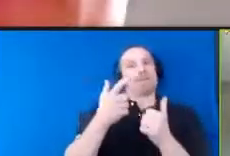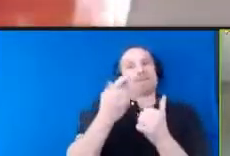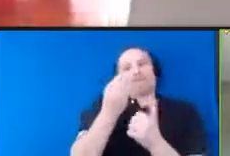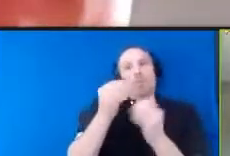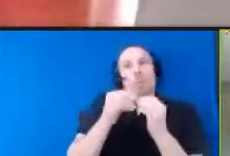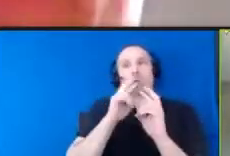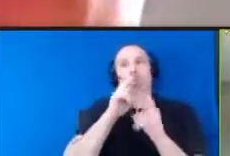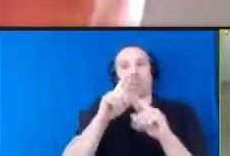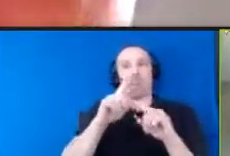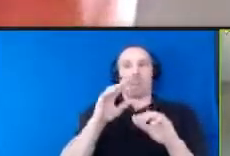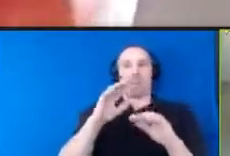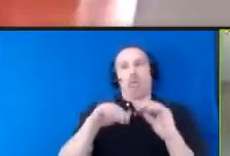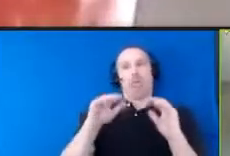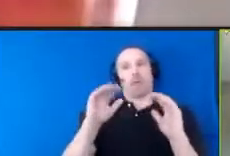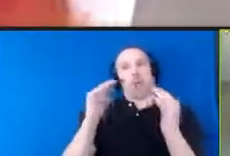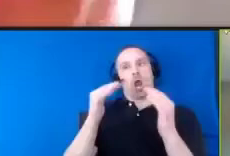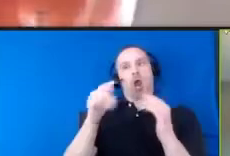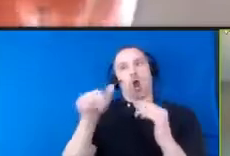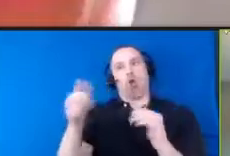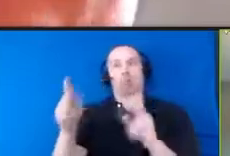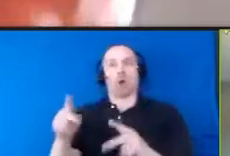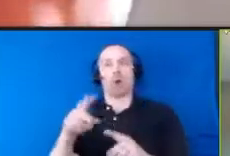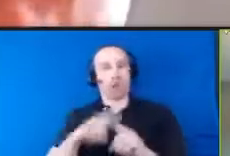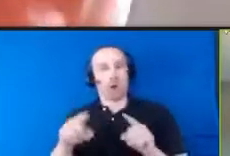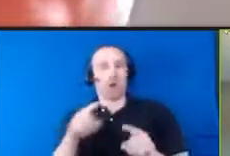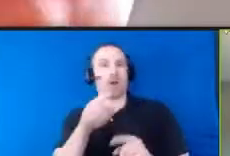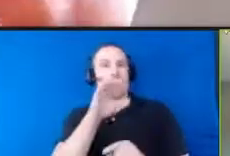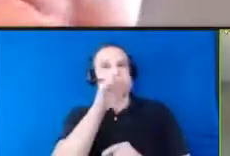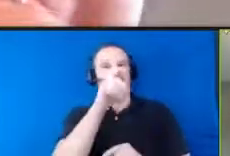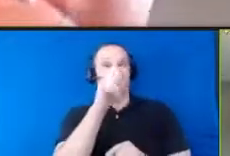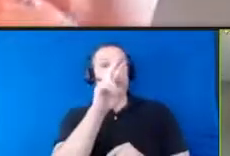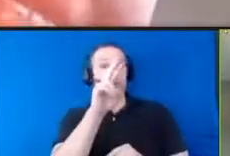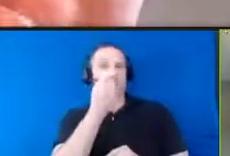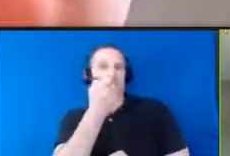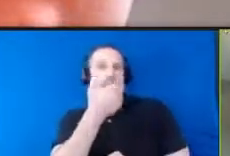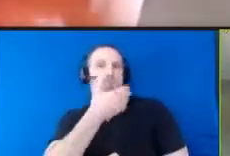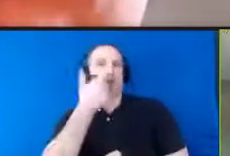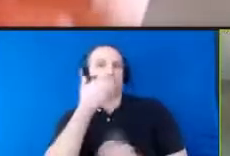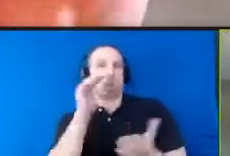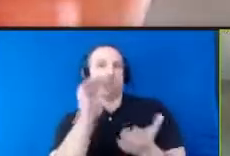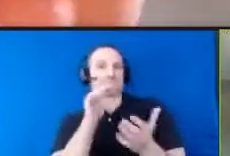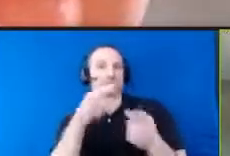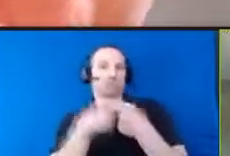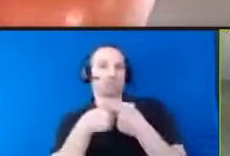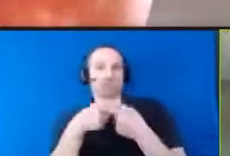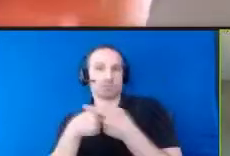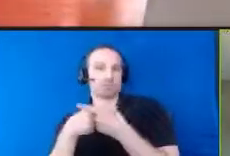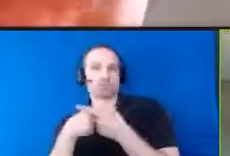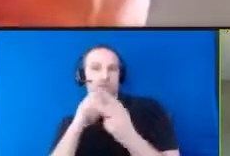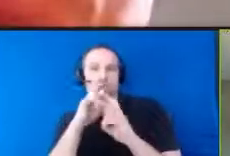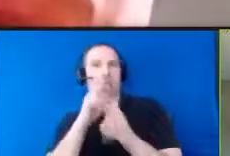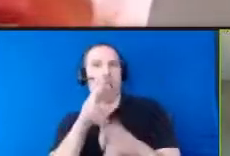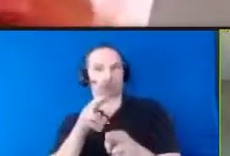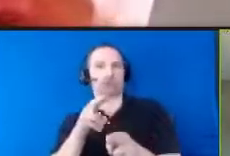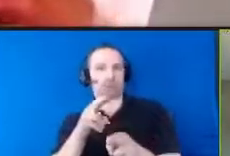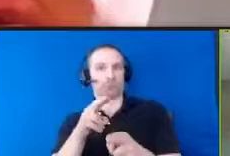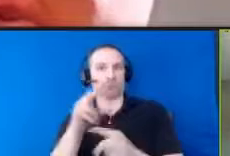side effect profile is a little bit better with Pfizer. So my guess is Pfizer would be the one that would cause the least amount.